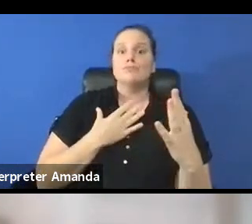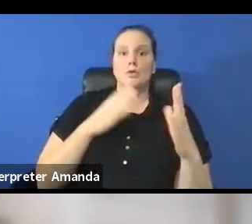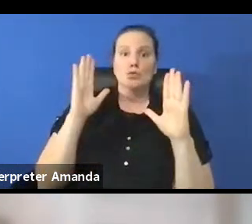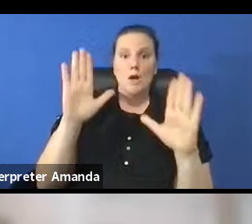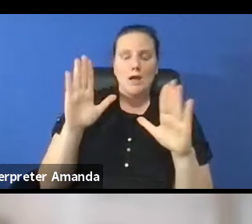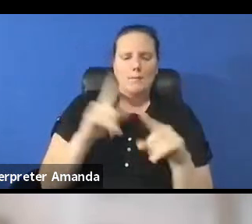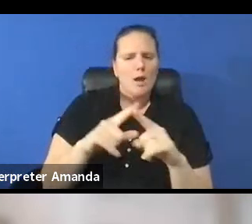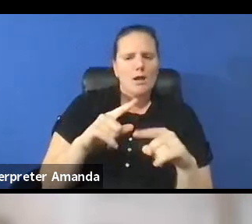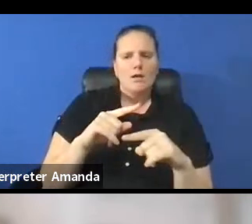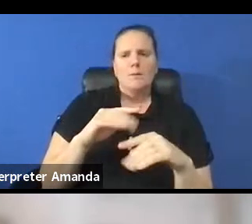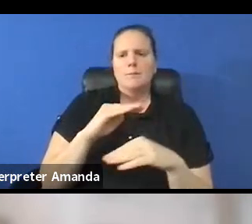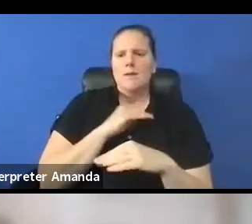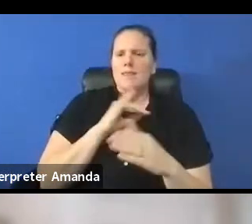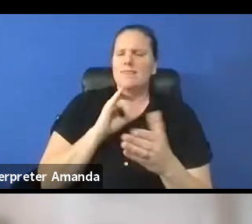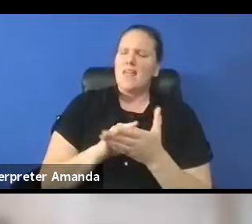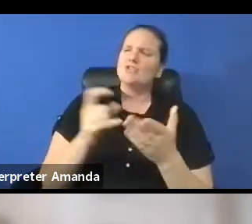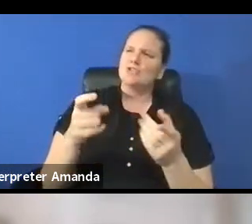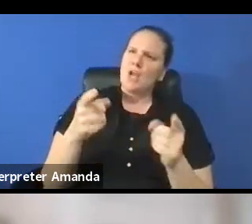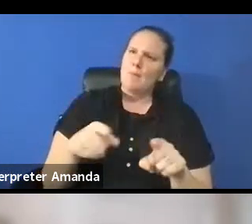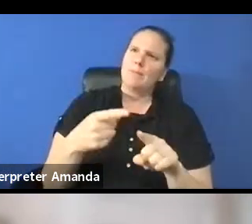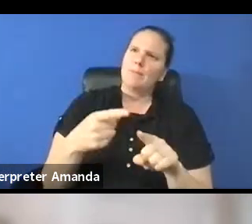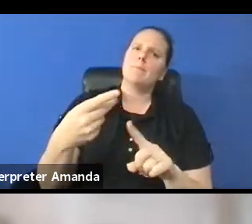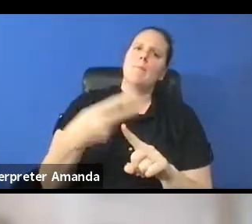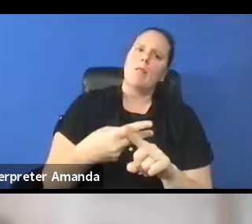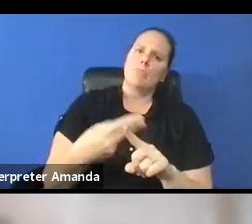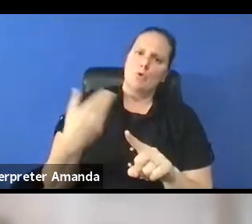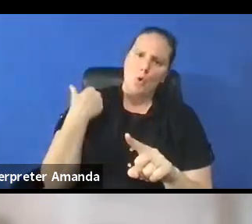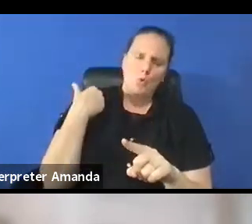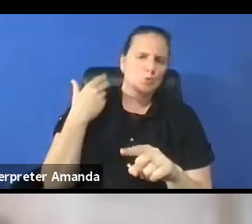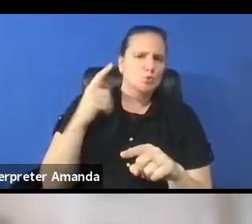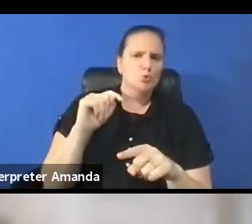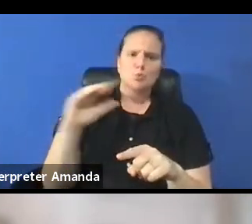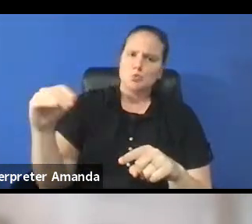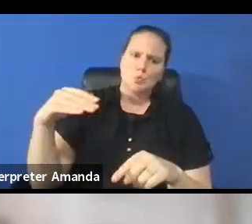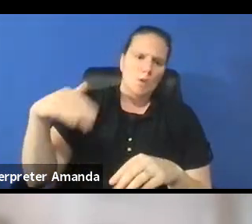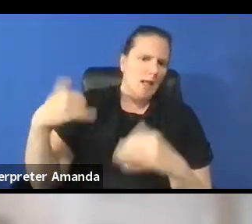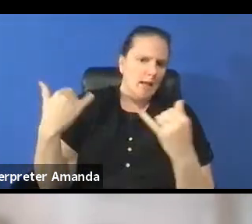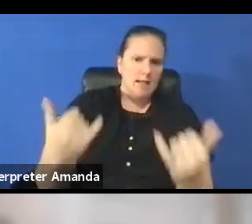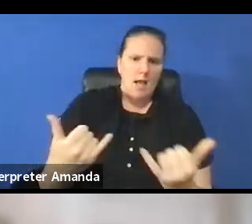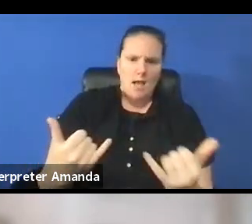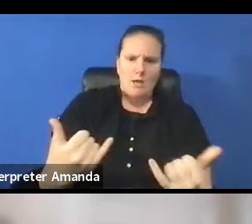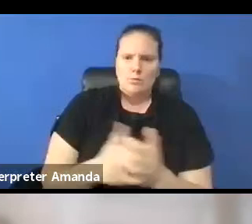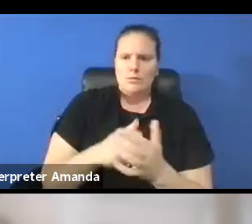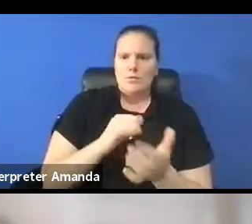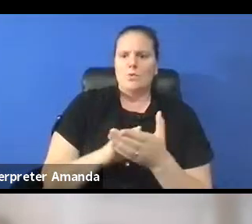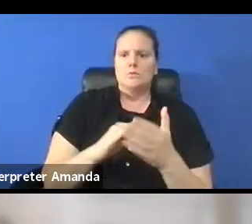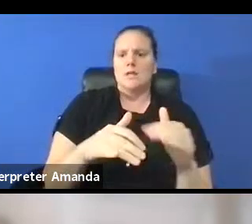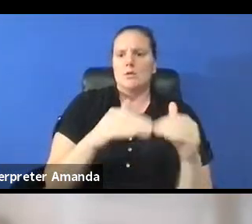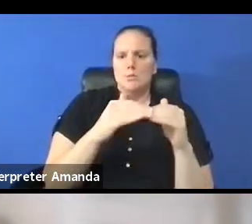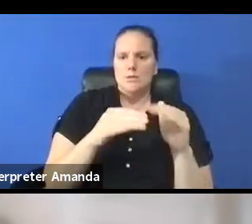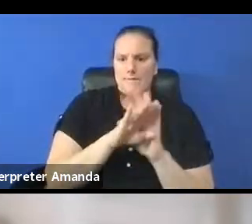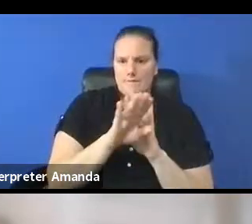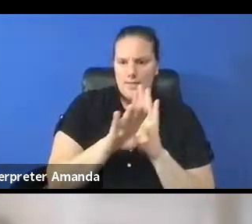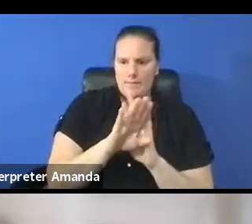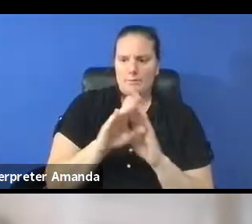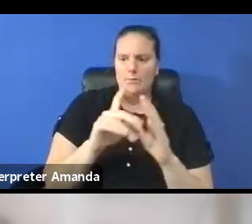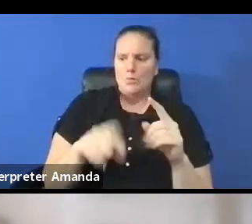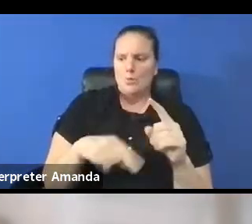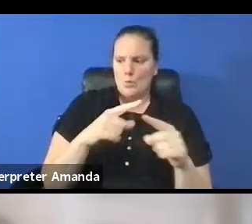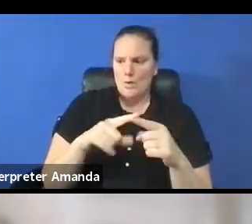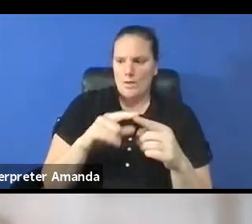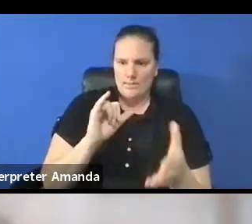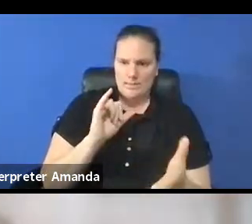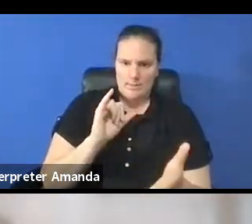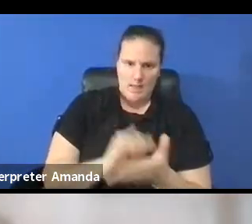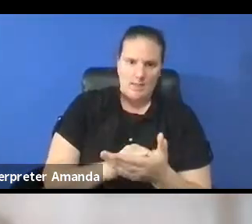with, well, that should have happened months ago, and it's too late now, and that these equity things are developed when it's